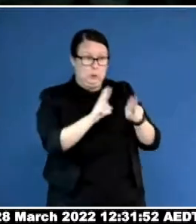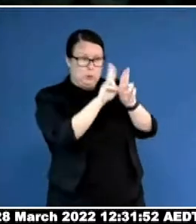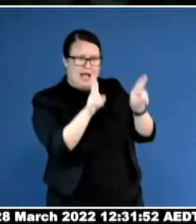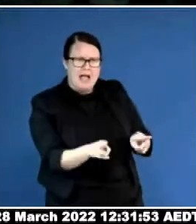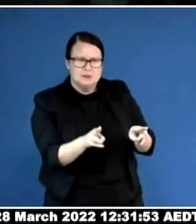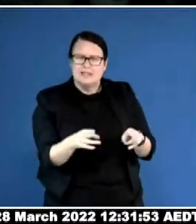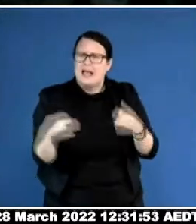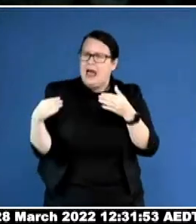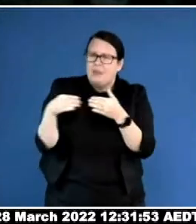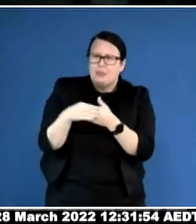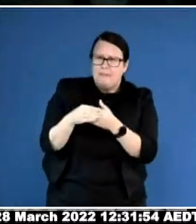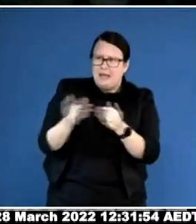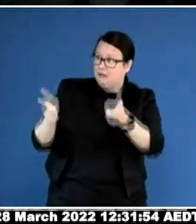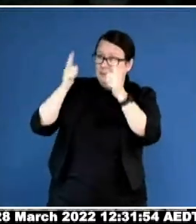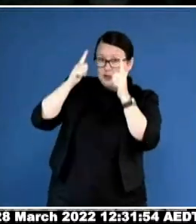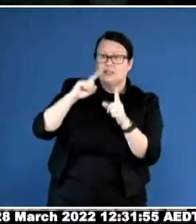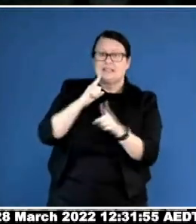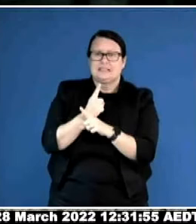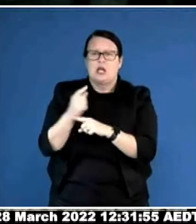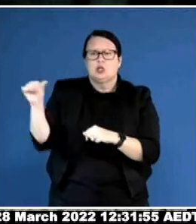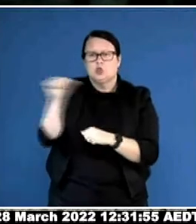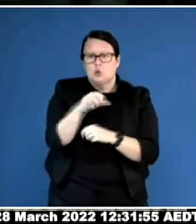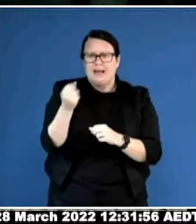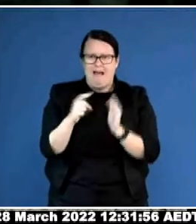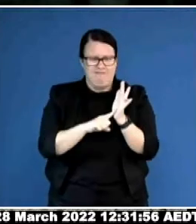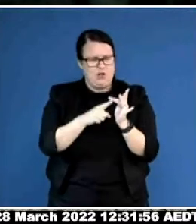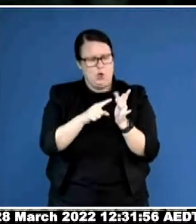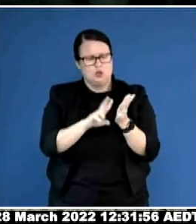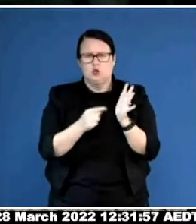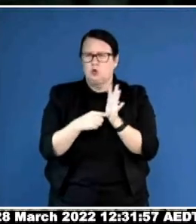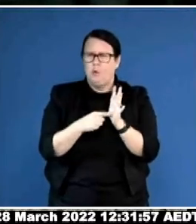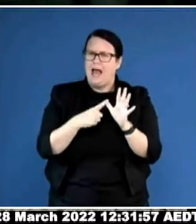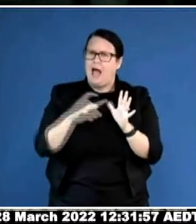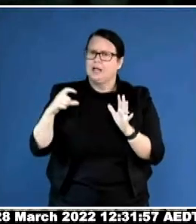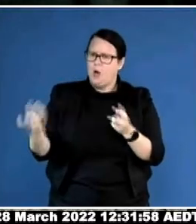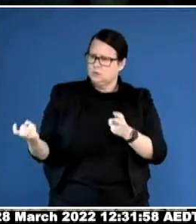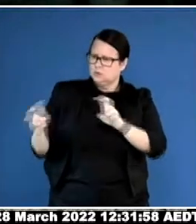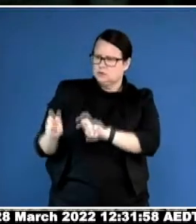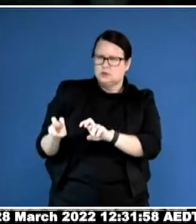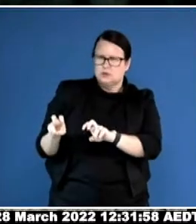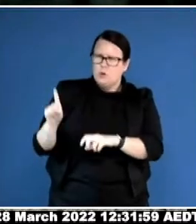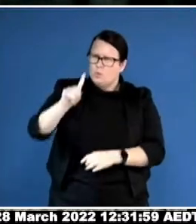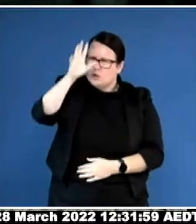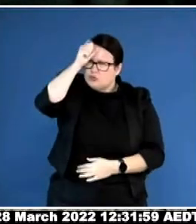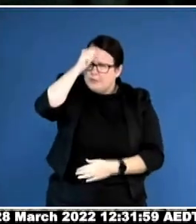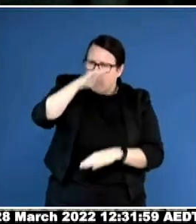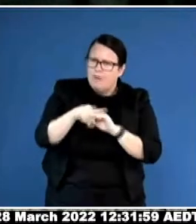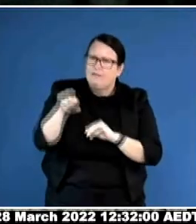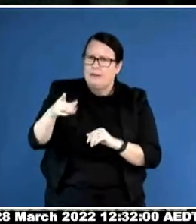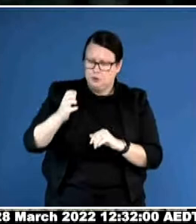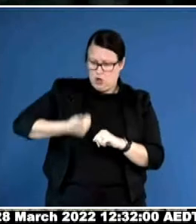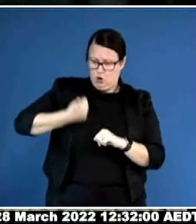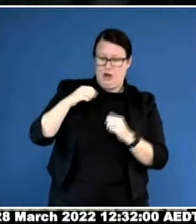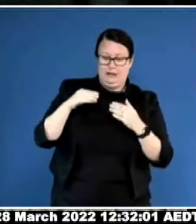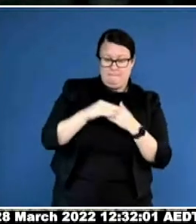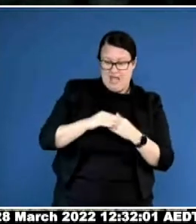had a view that you should have joint accounts. Yes. What can you remember about being pressed about having a joint account?